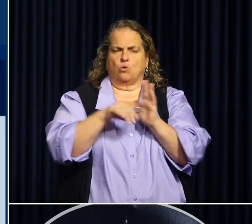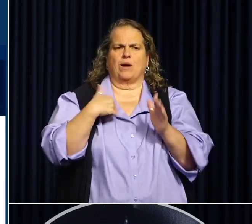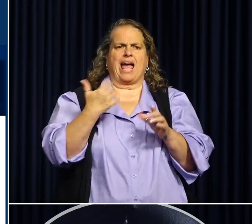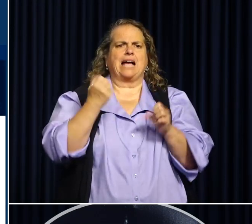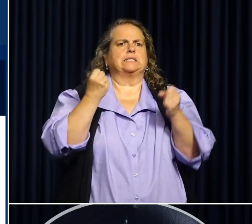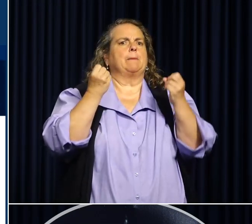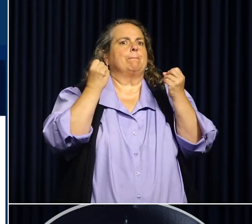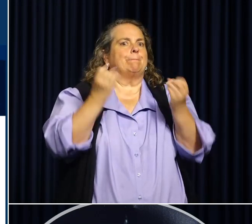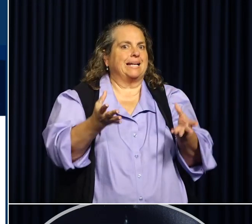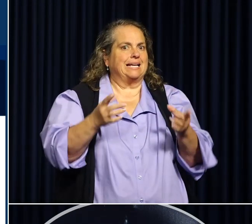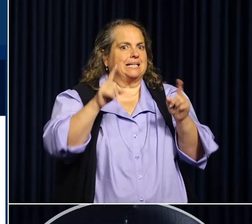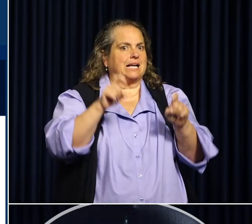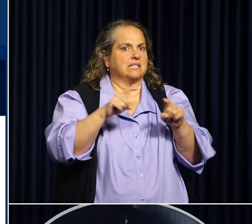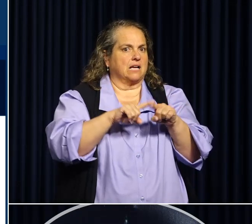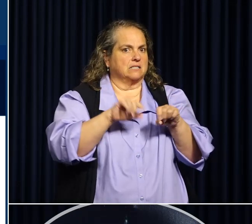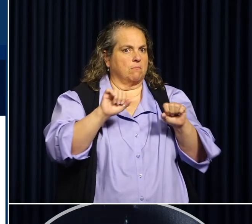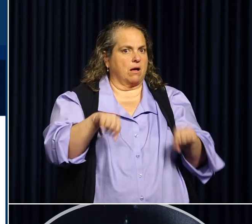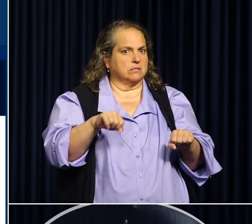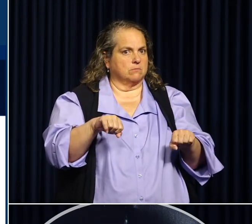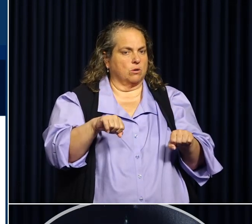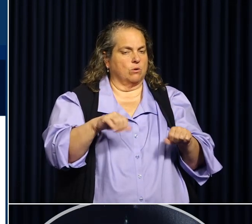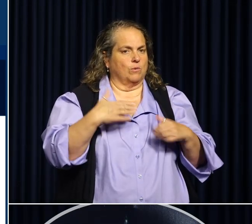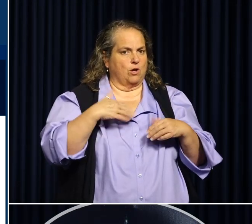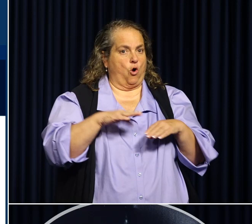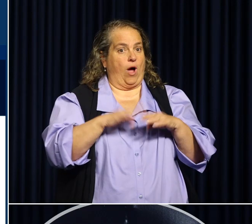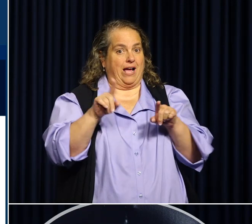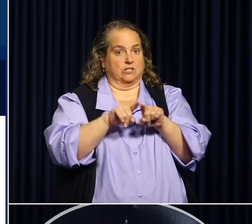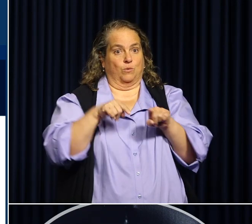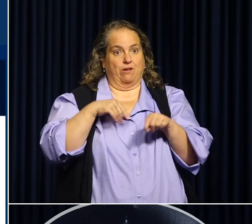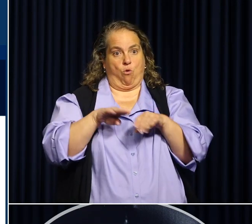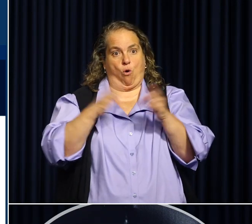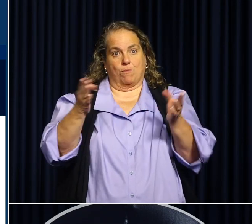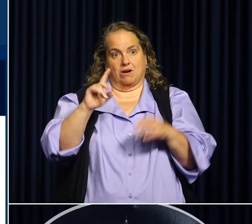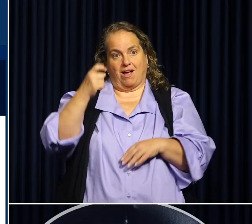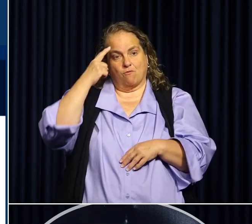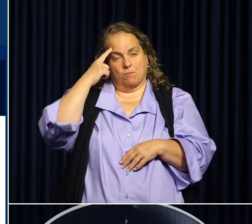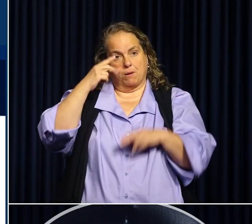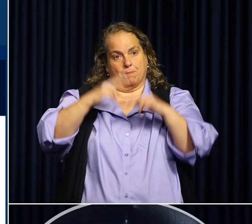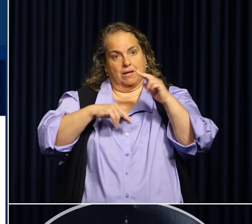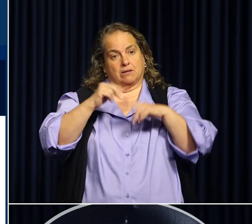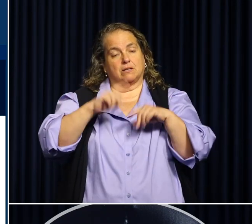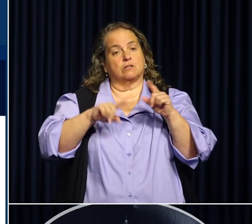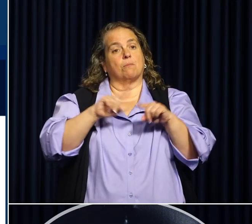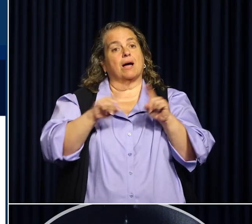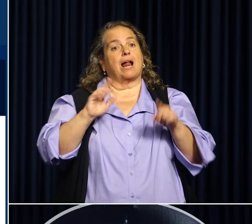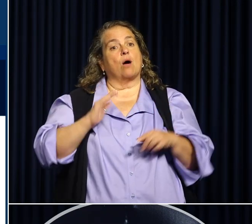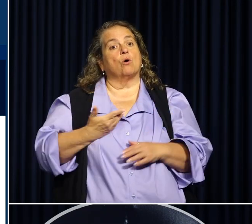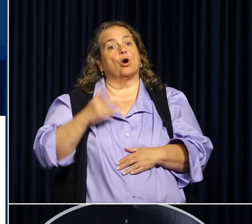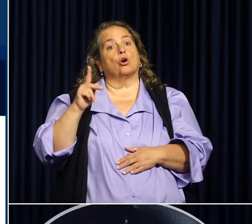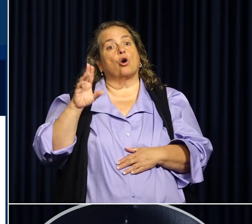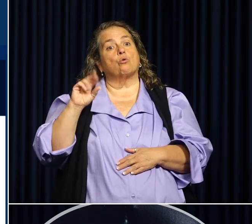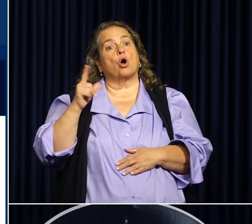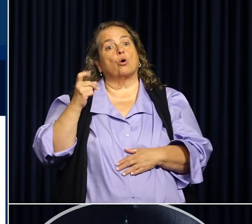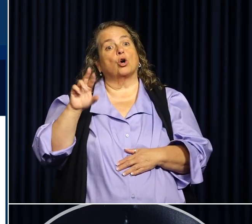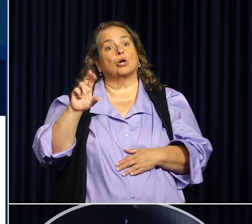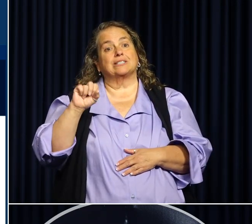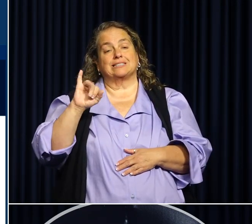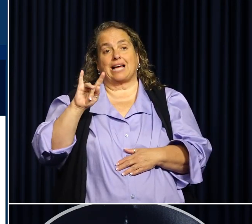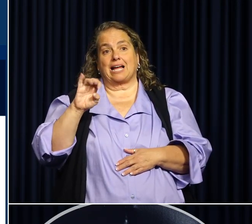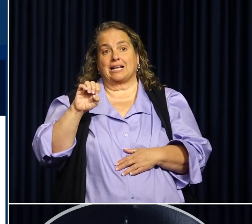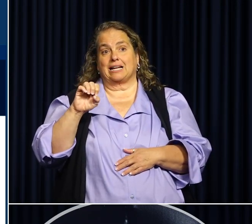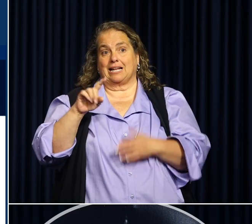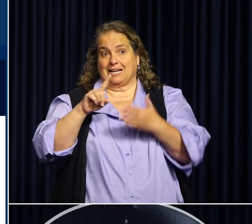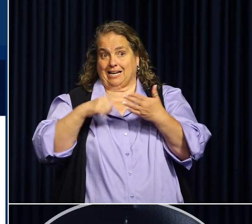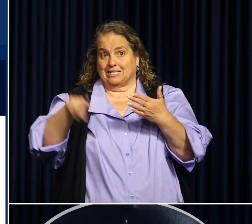possible, especially as we open up government buildings. But our Kroger sites next week need